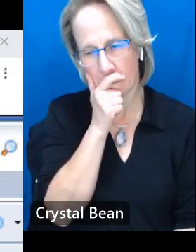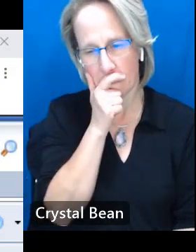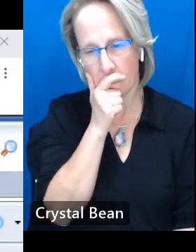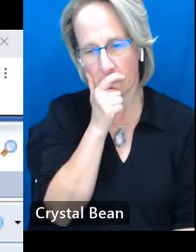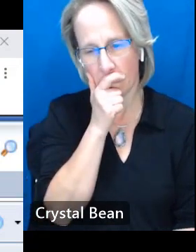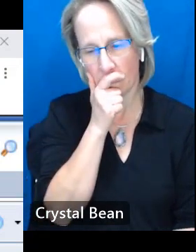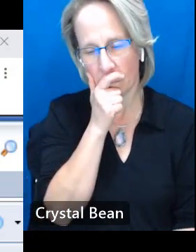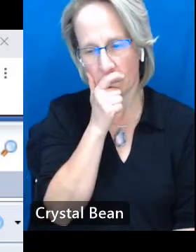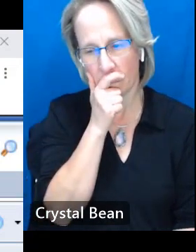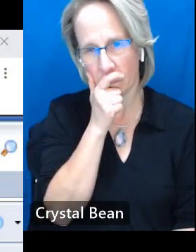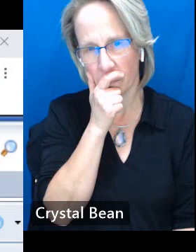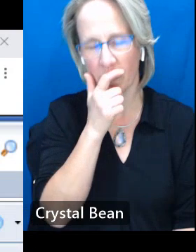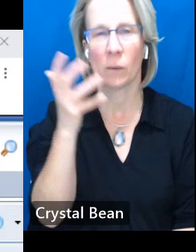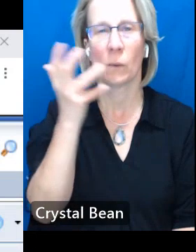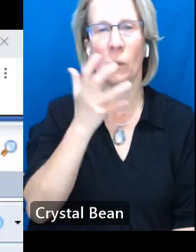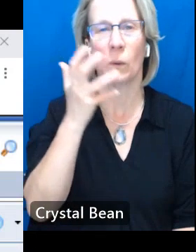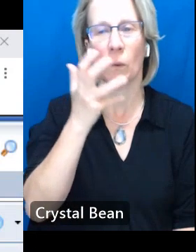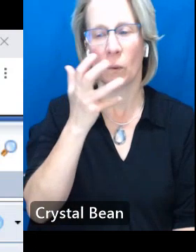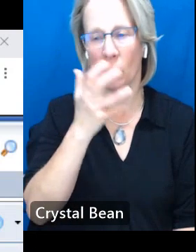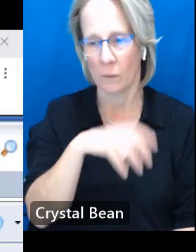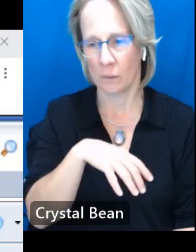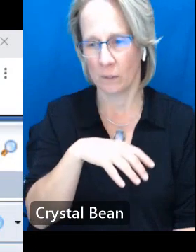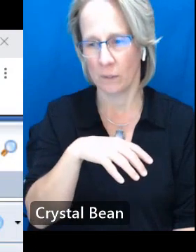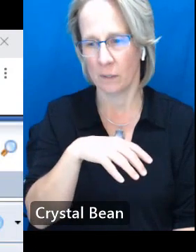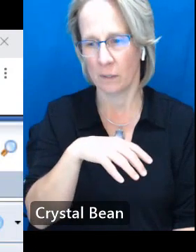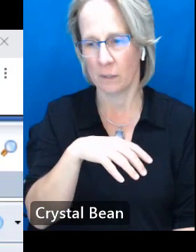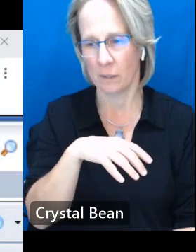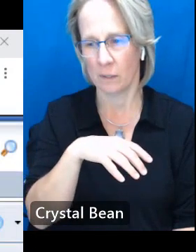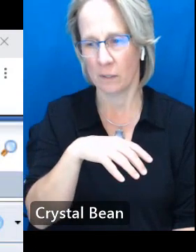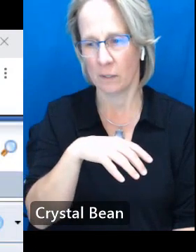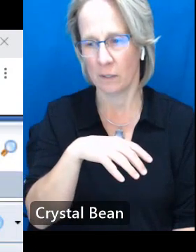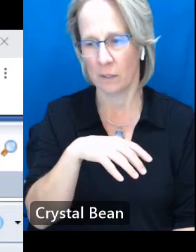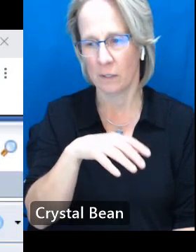oh boy, Alejandro, you're asking me questions maybe beyond my